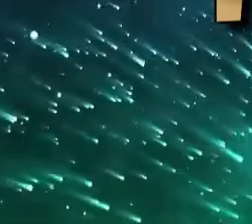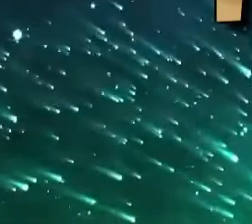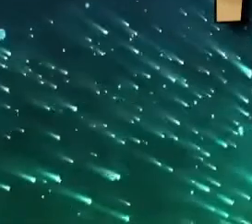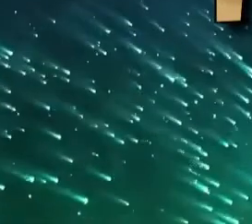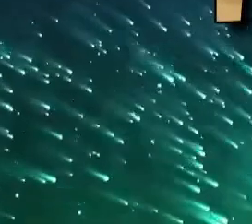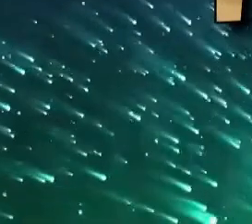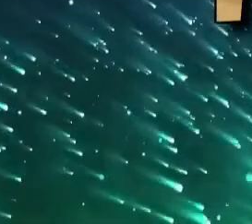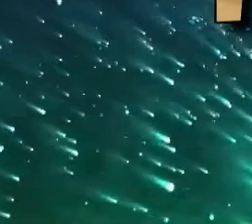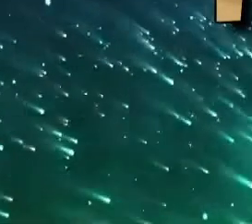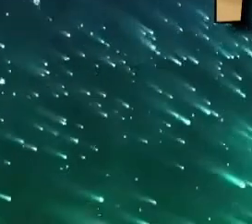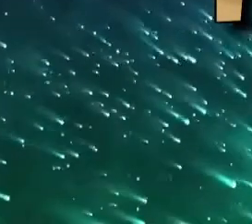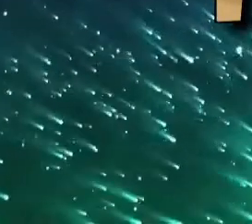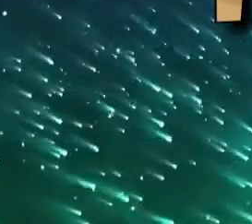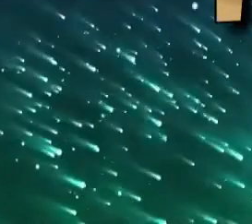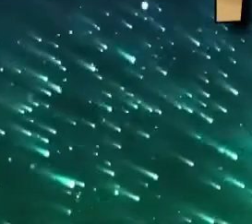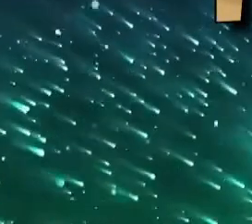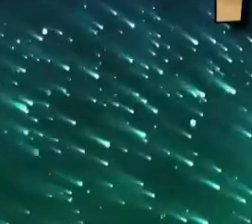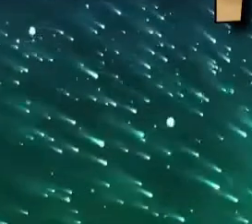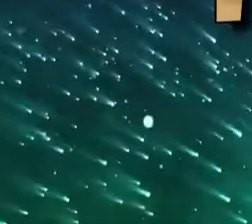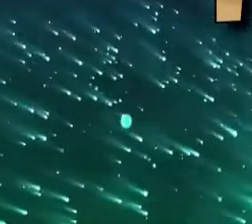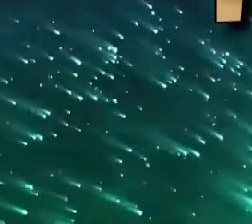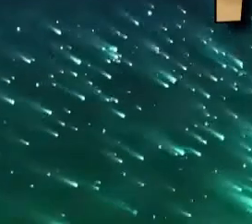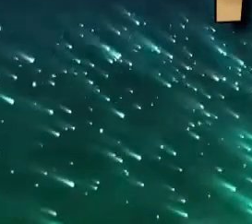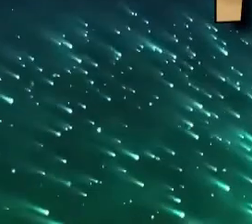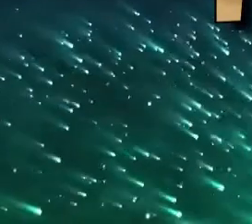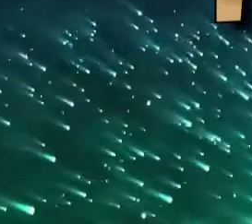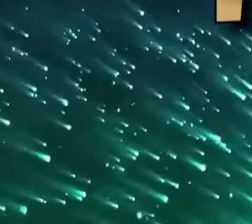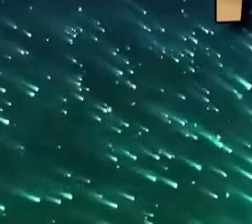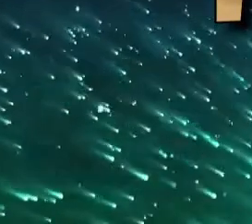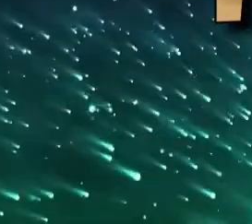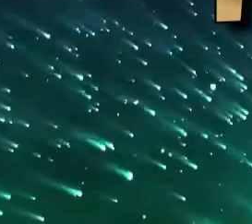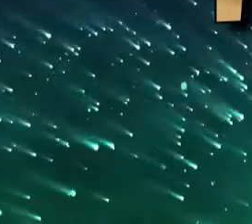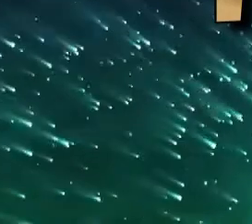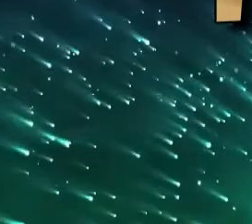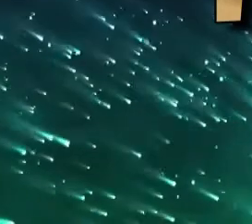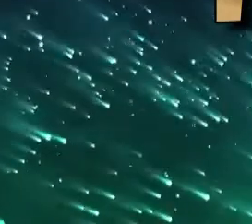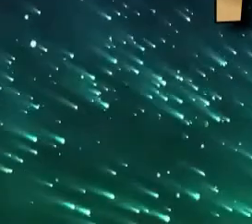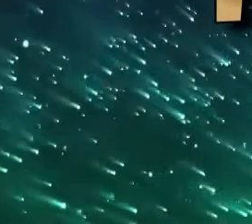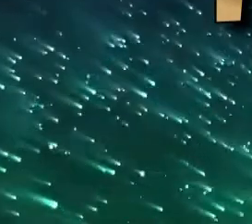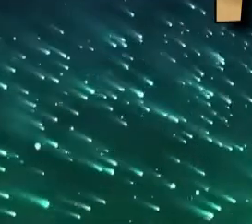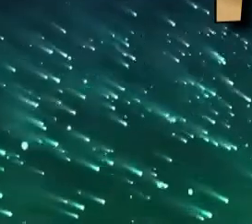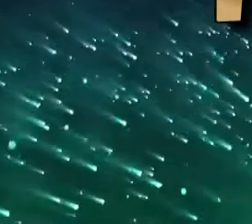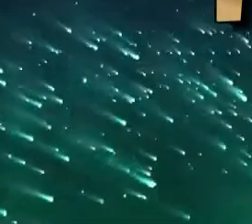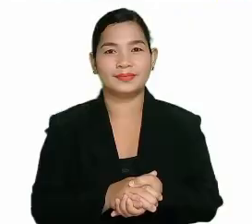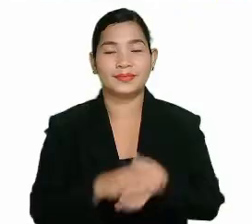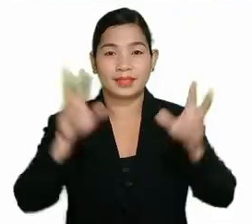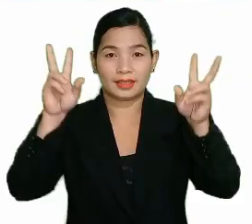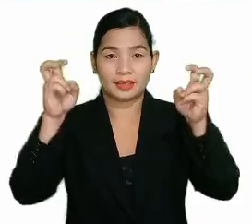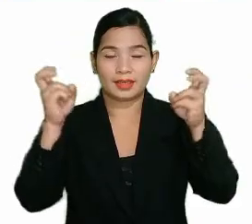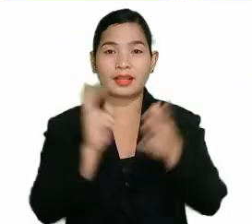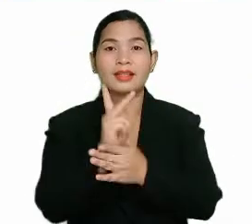dapat Tagum Radyo Eskwela na na na na na na na na na na dapat Tagum Radyo Eskwela